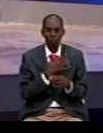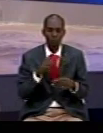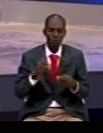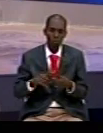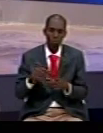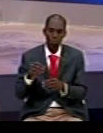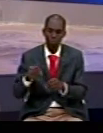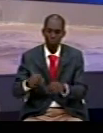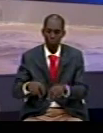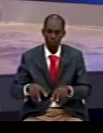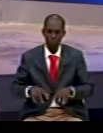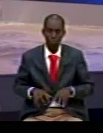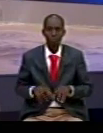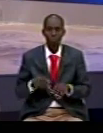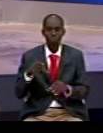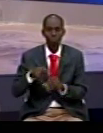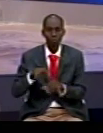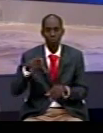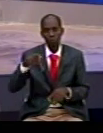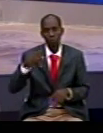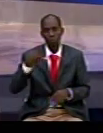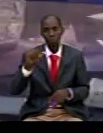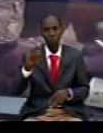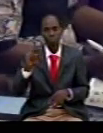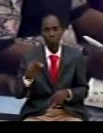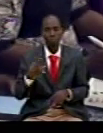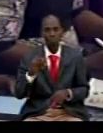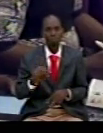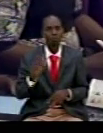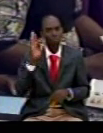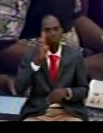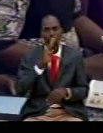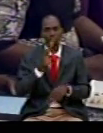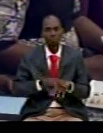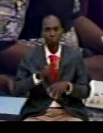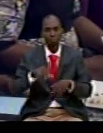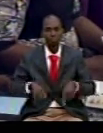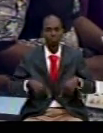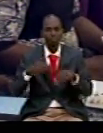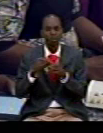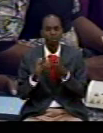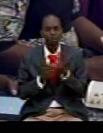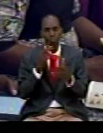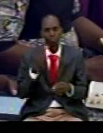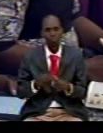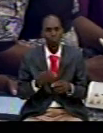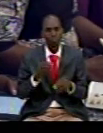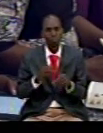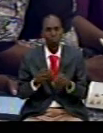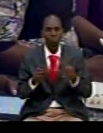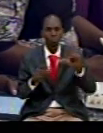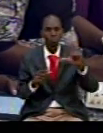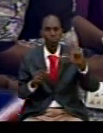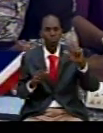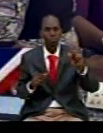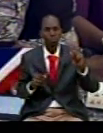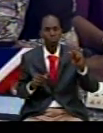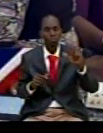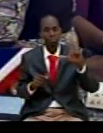plant, good planting of the Lord will be upon your life. Luke chapter